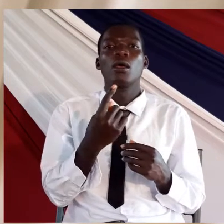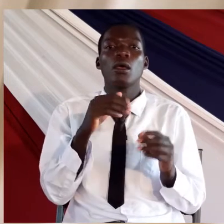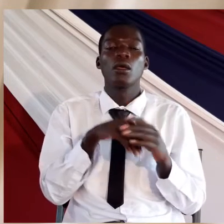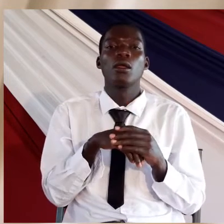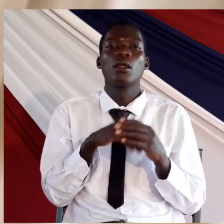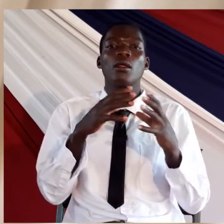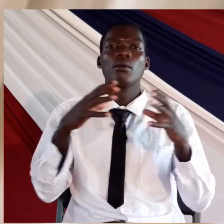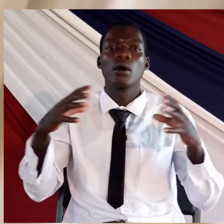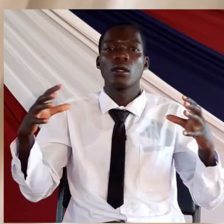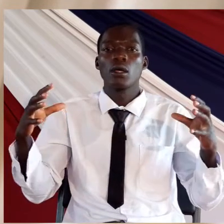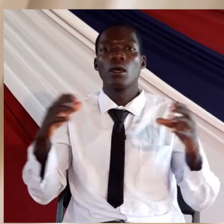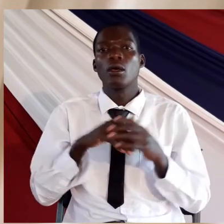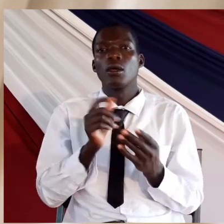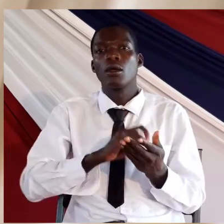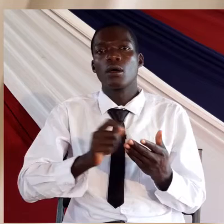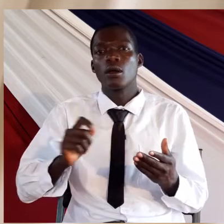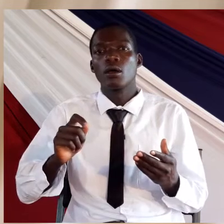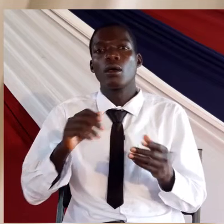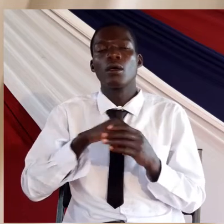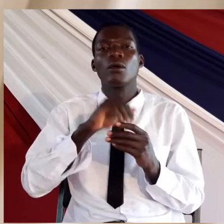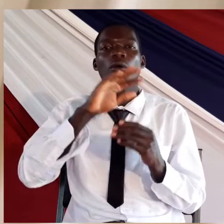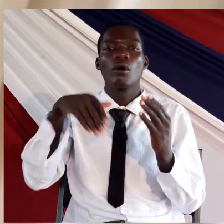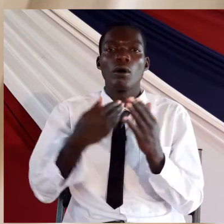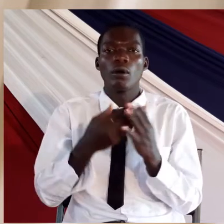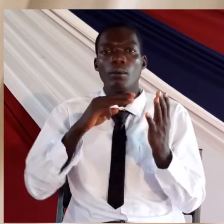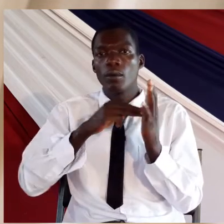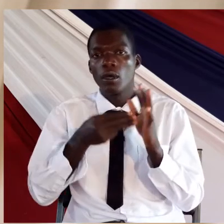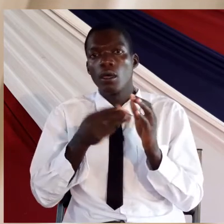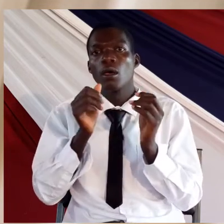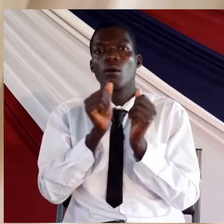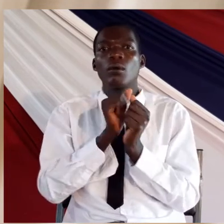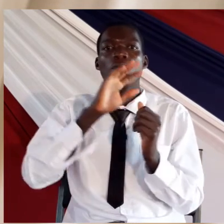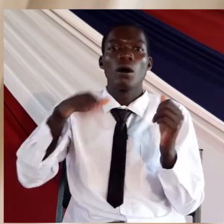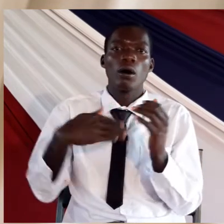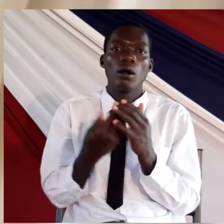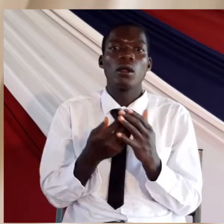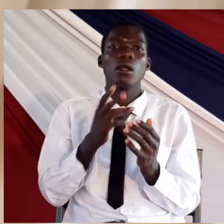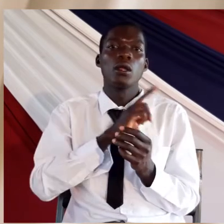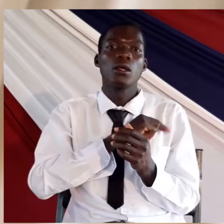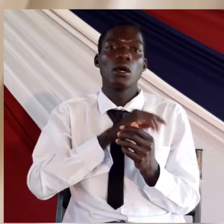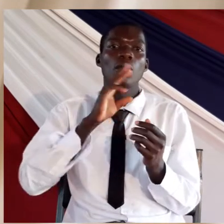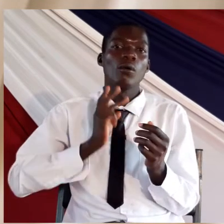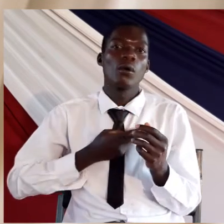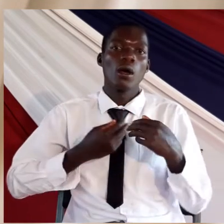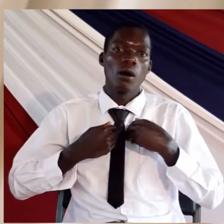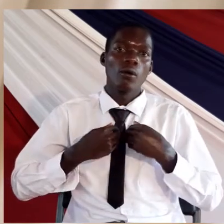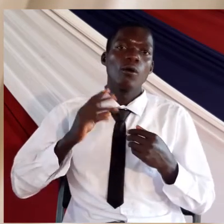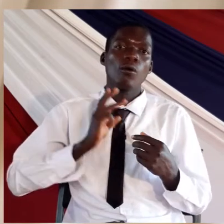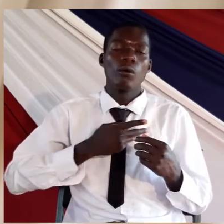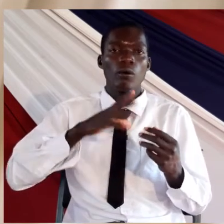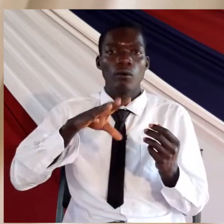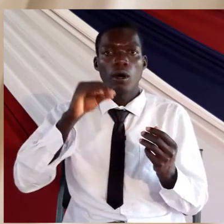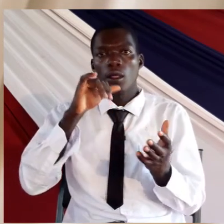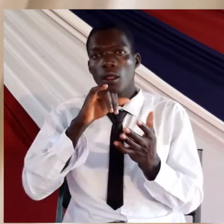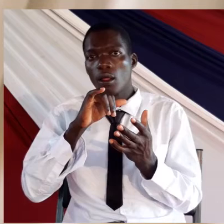inspired writing. Right. Now, with all the myths, with all the literature that we have, yes. where should we find